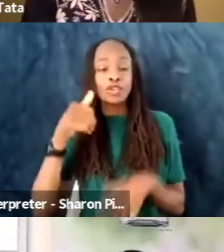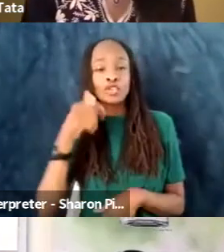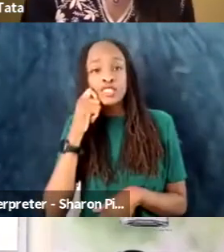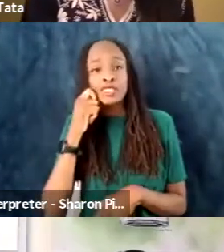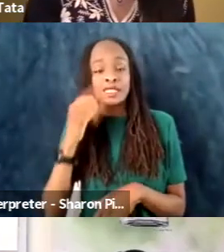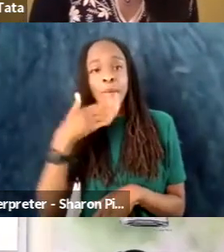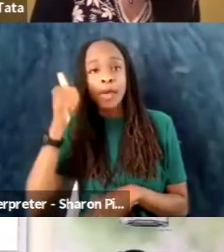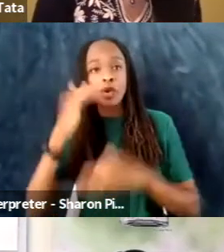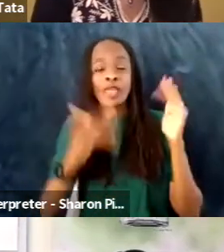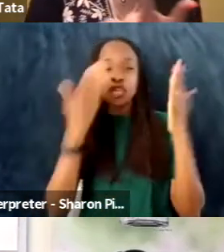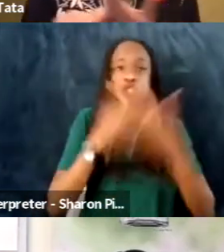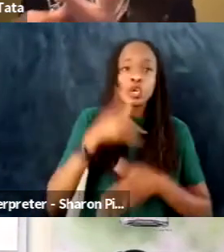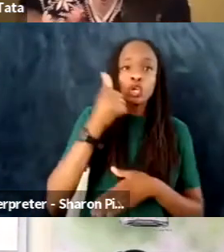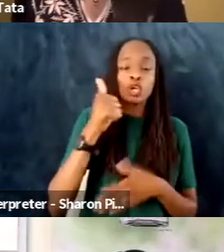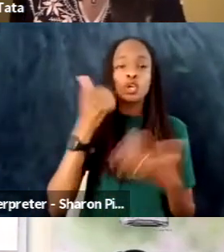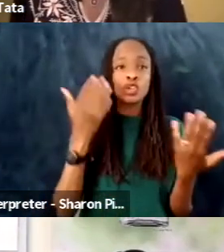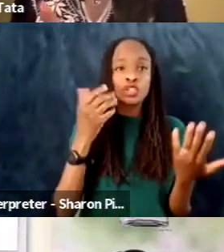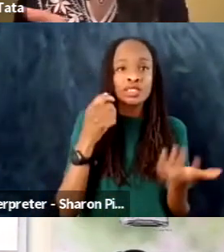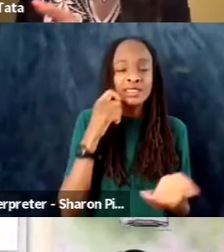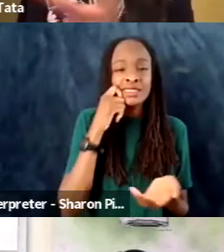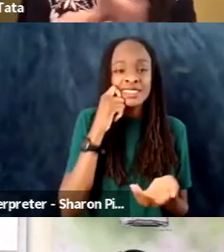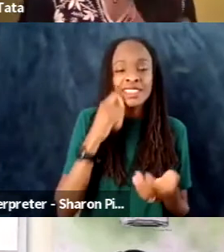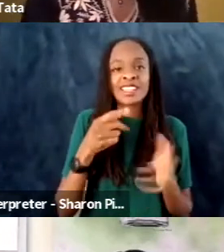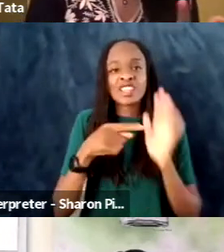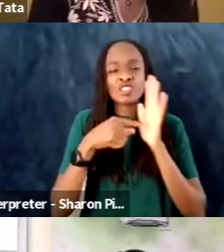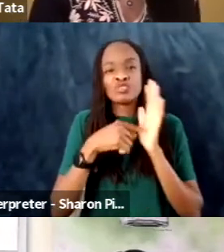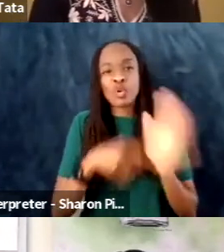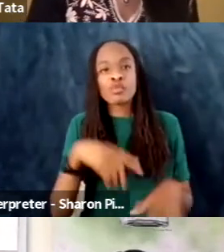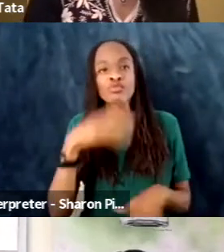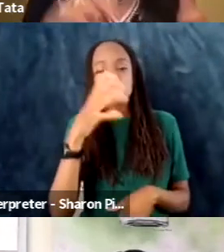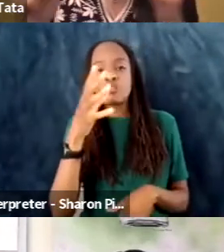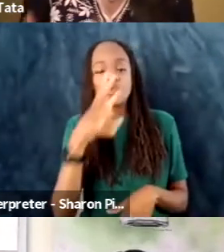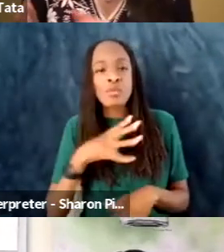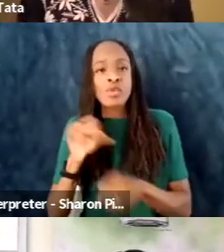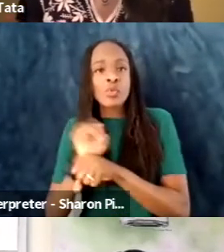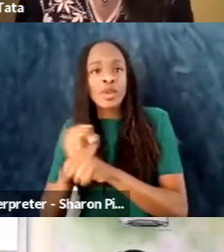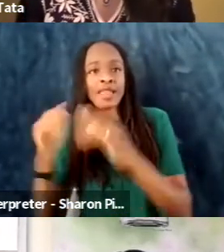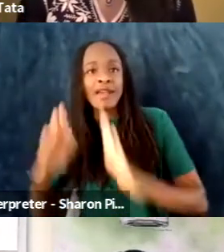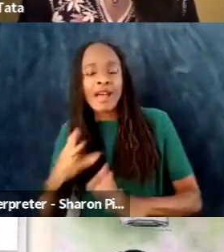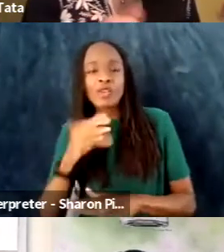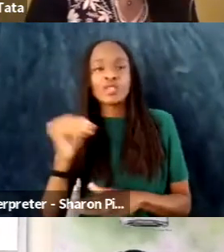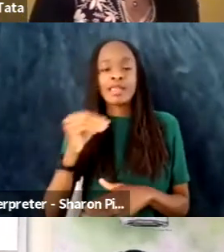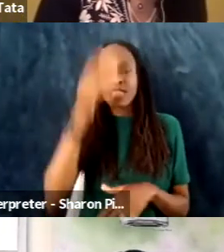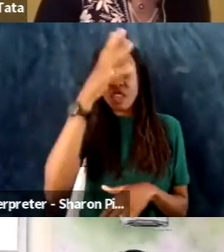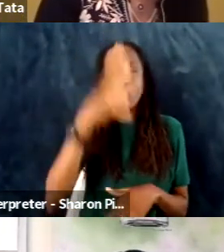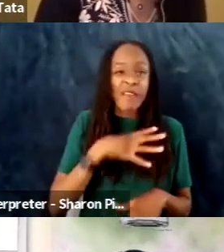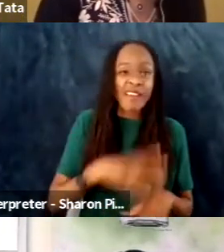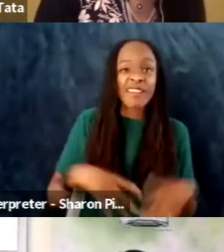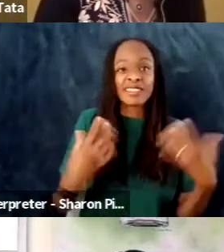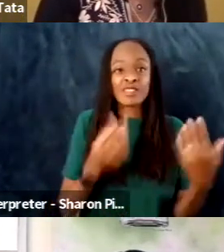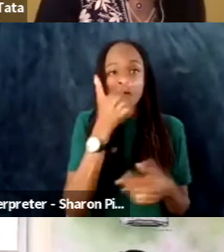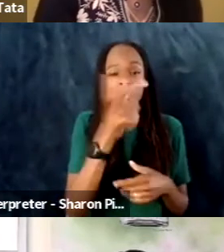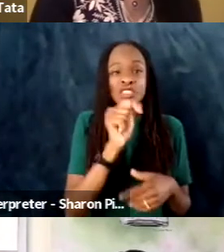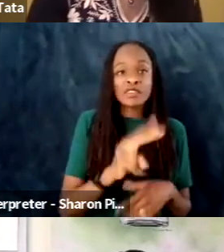still showing women cooking and men watching TV, who are still showing young boys being fighter pilots and